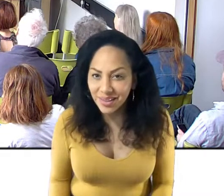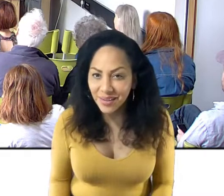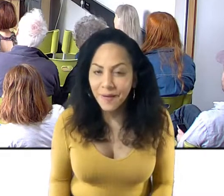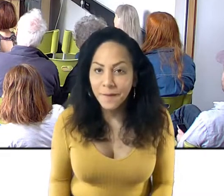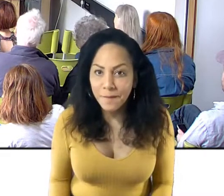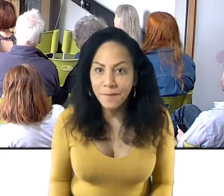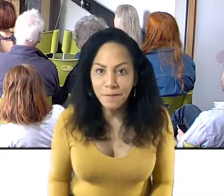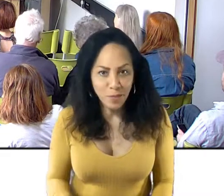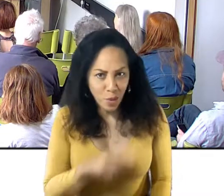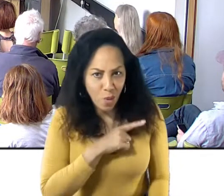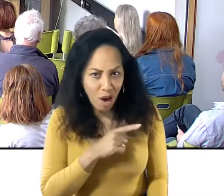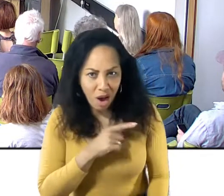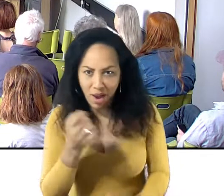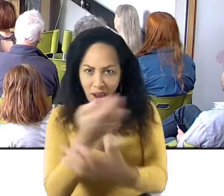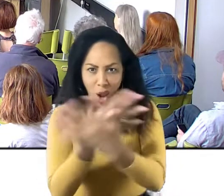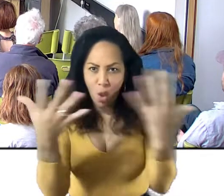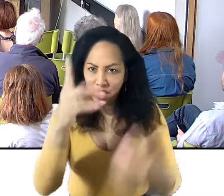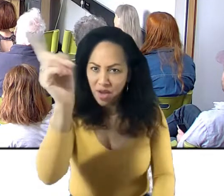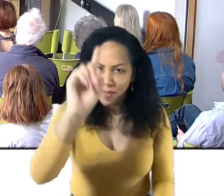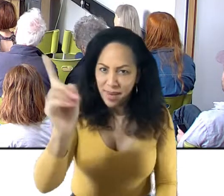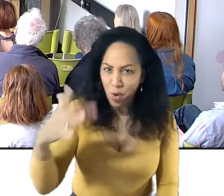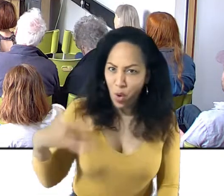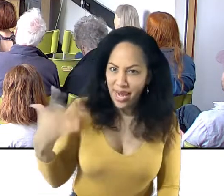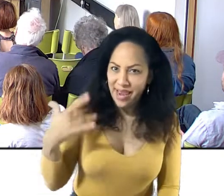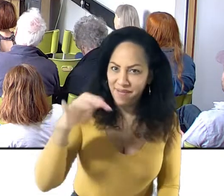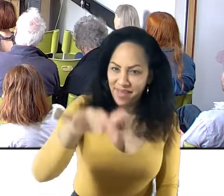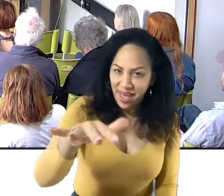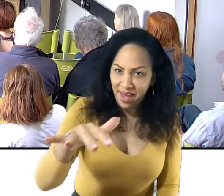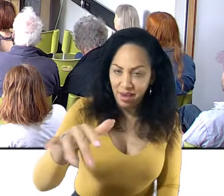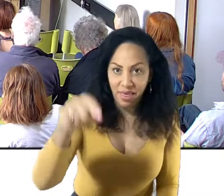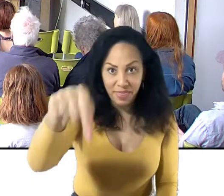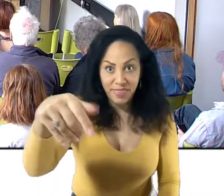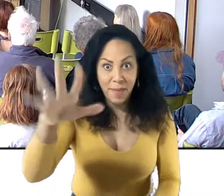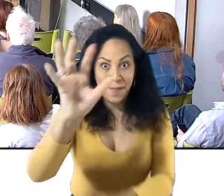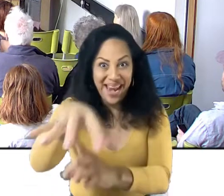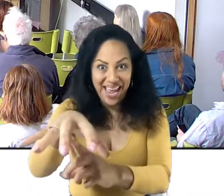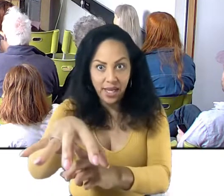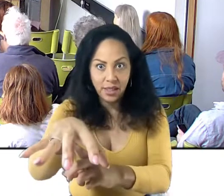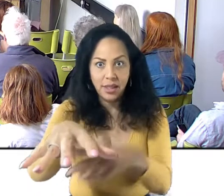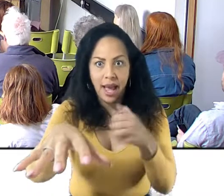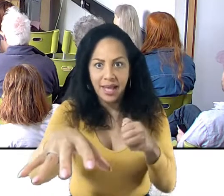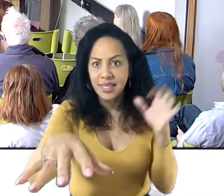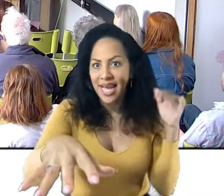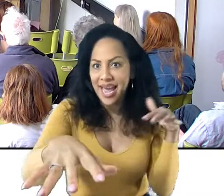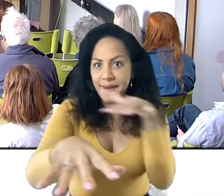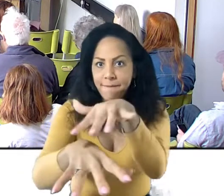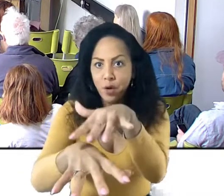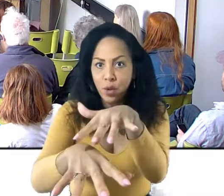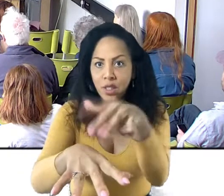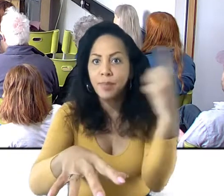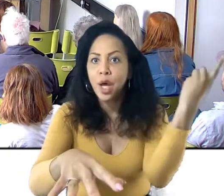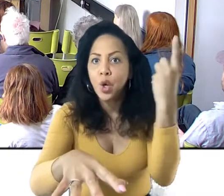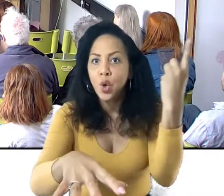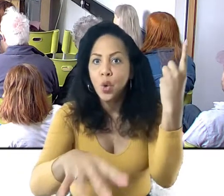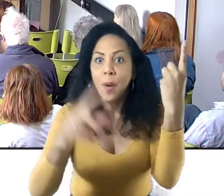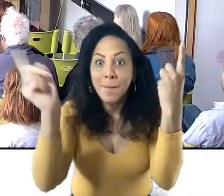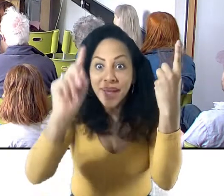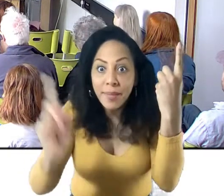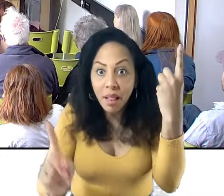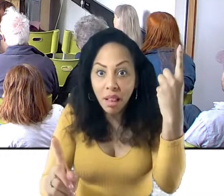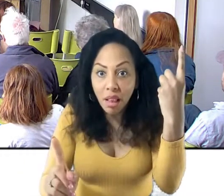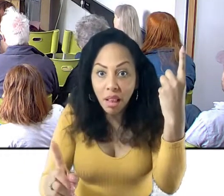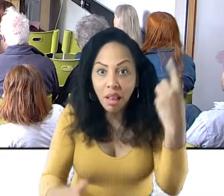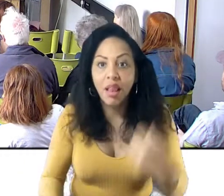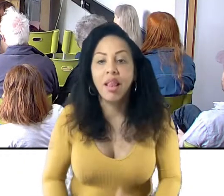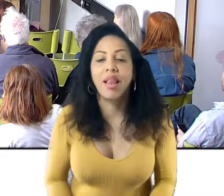really affected. That place is really affected by the people. That there are huge scars in the landscape that have been caused by